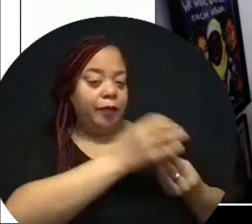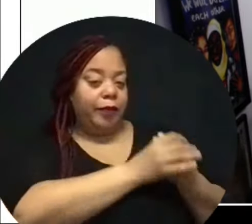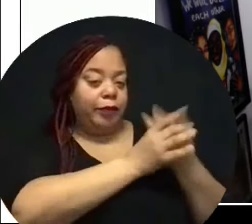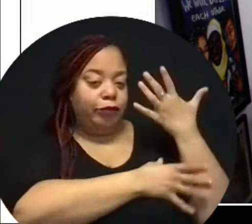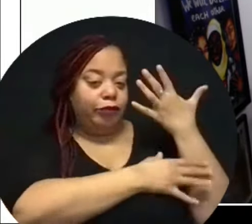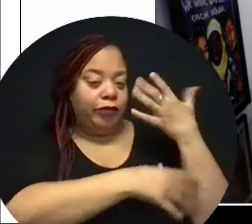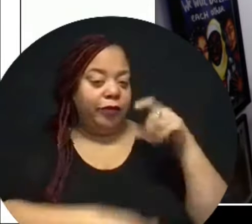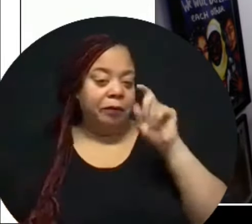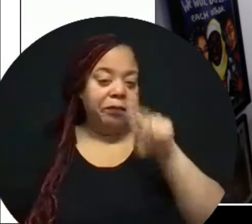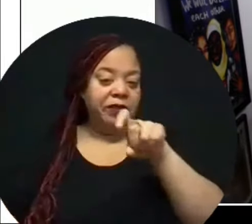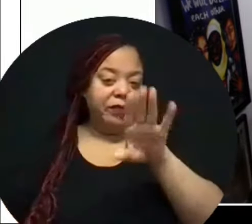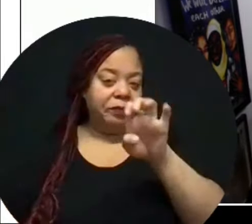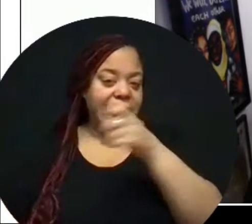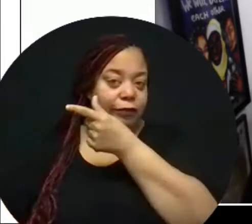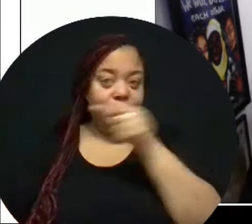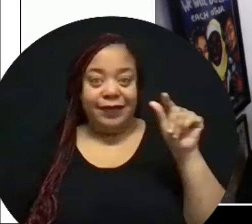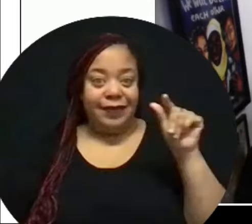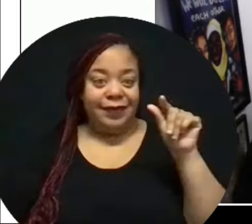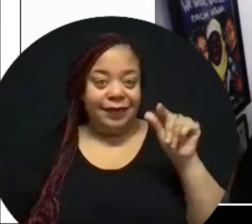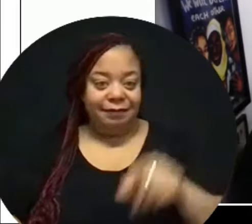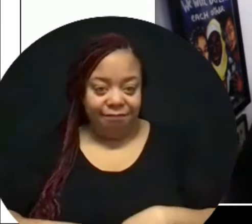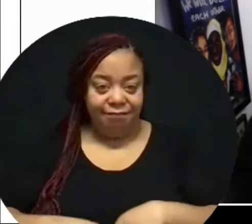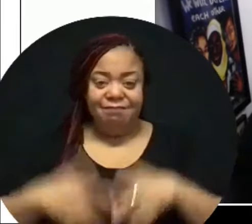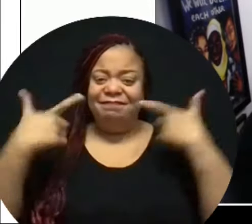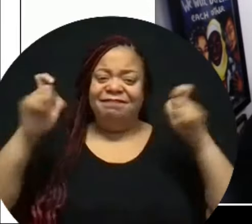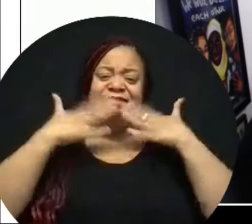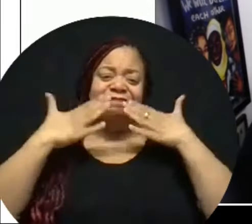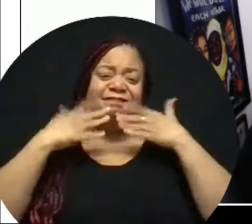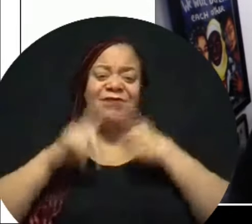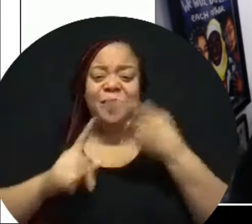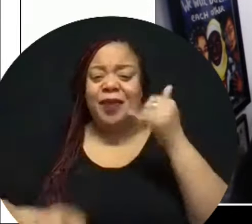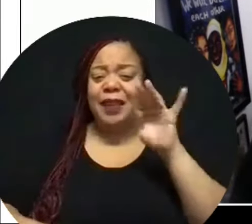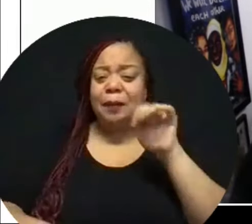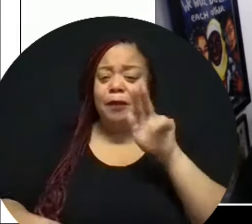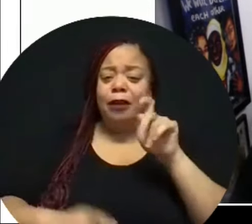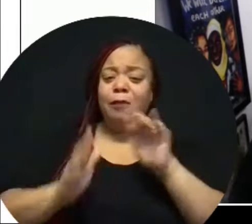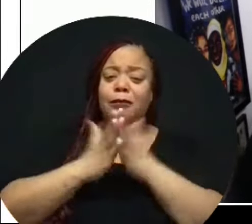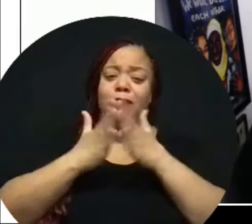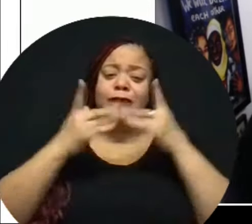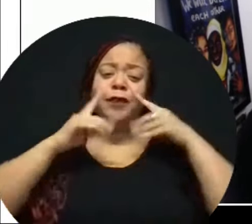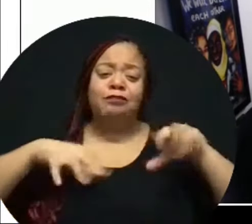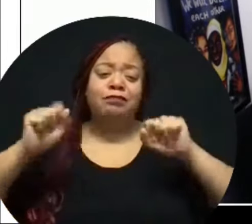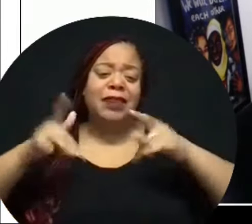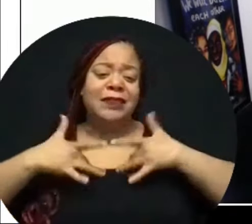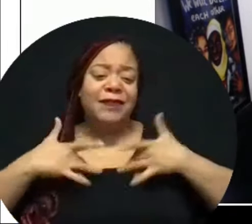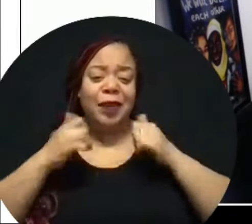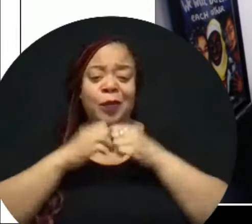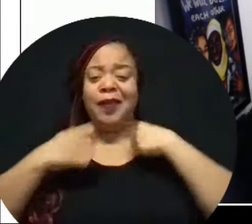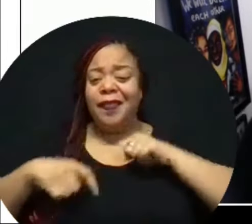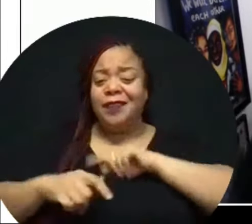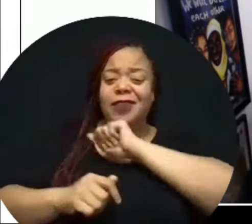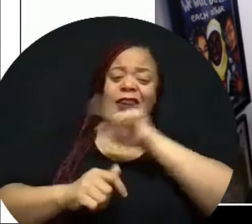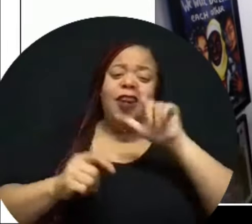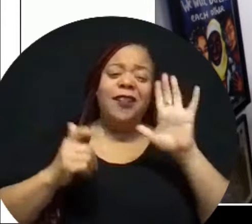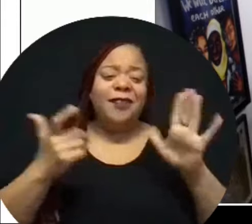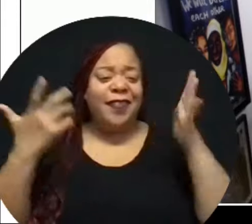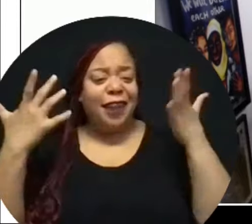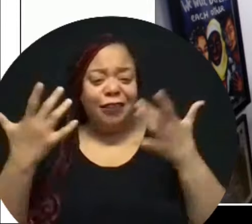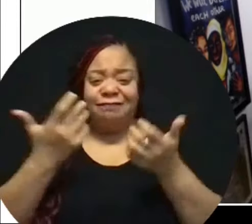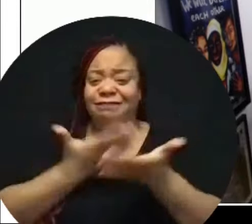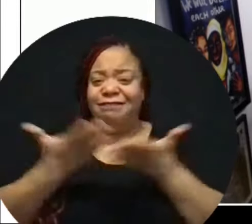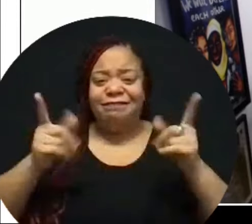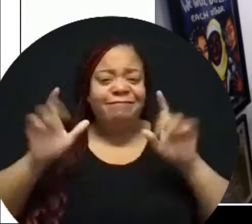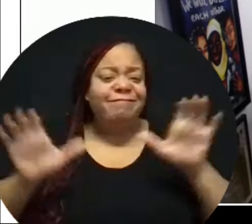event possible. We are extremely appreciative. And thanks also to our captioner and to Coco for providing ASL